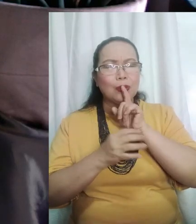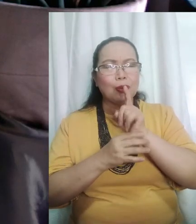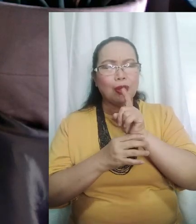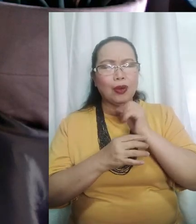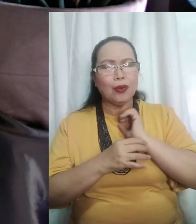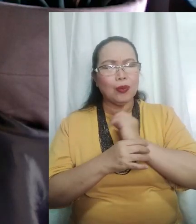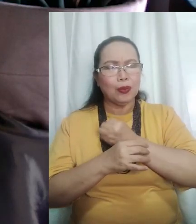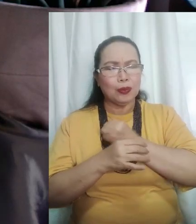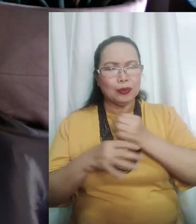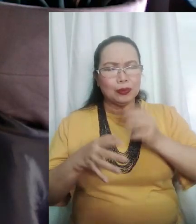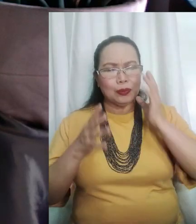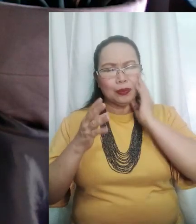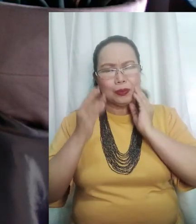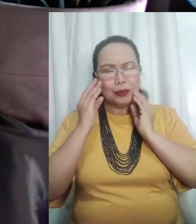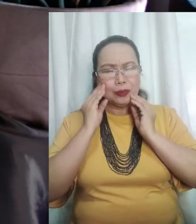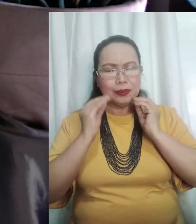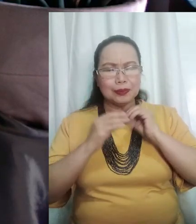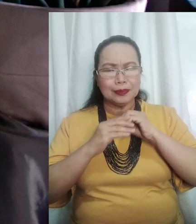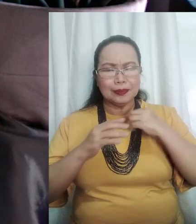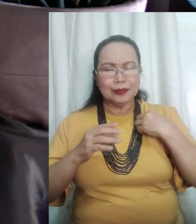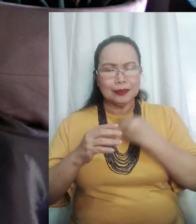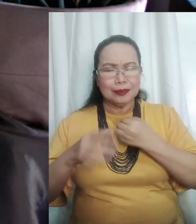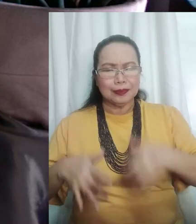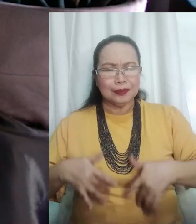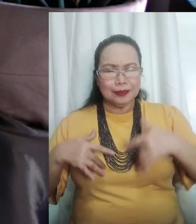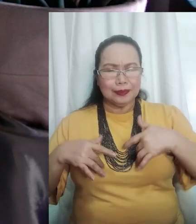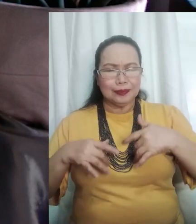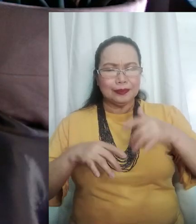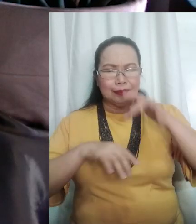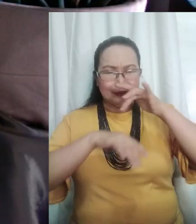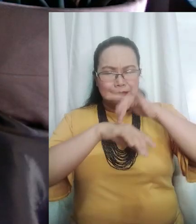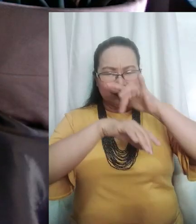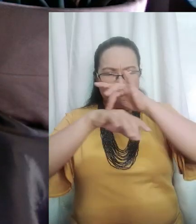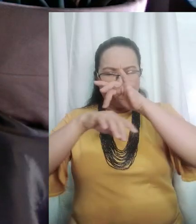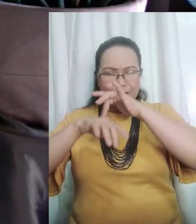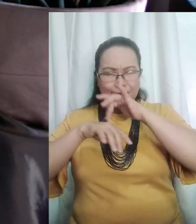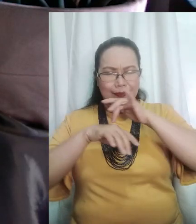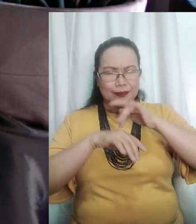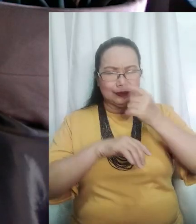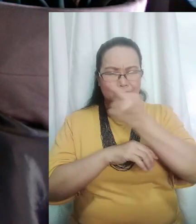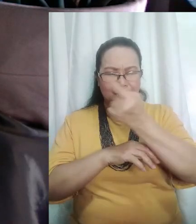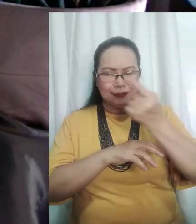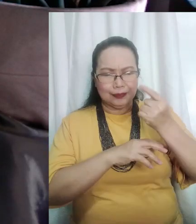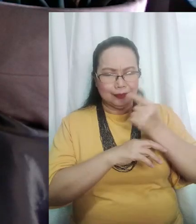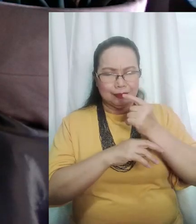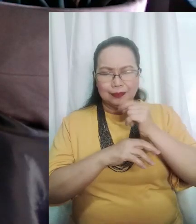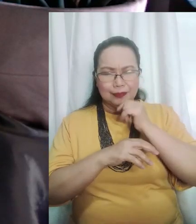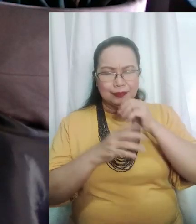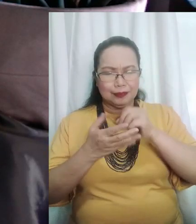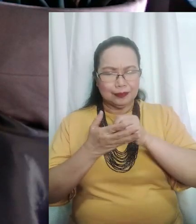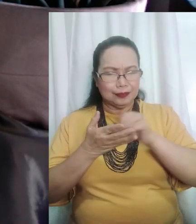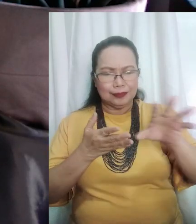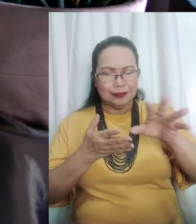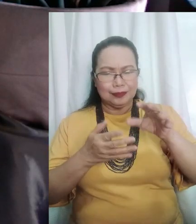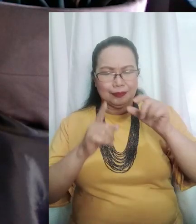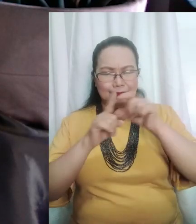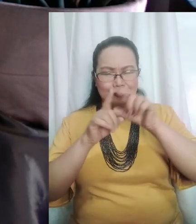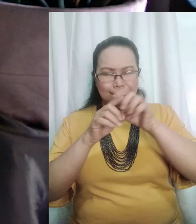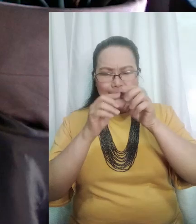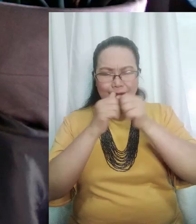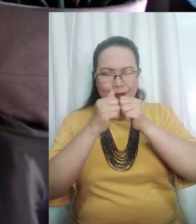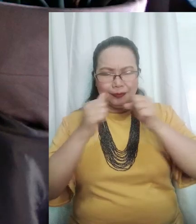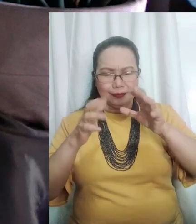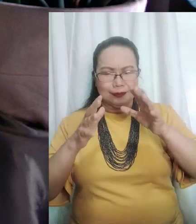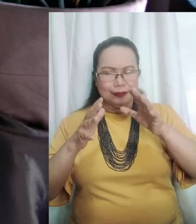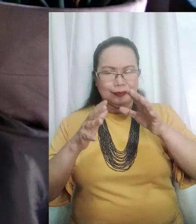applies to all of us today. Father, send the word, as you said in the word, that you will not send it